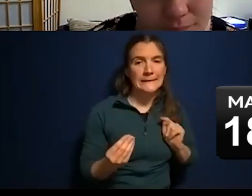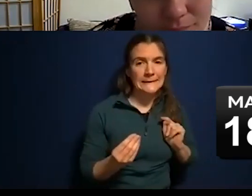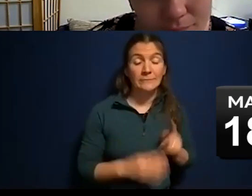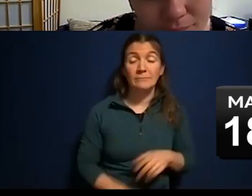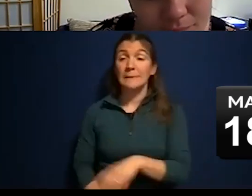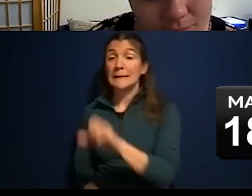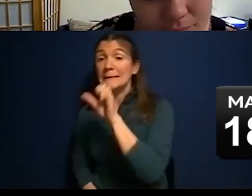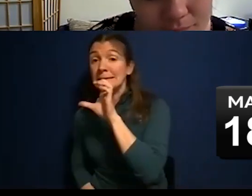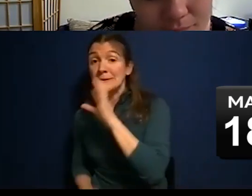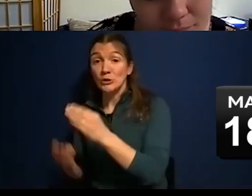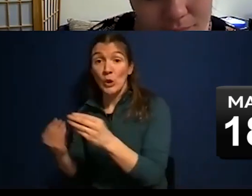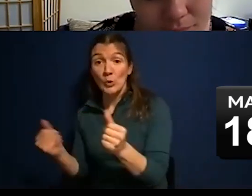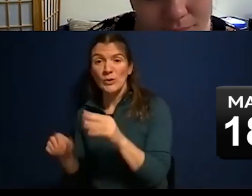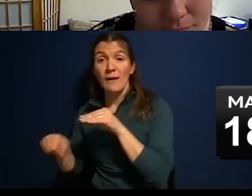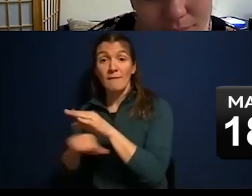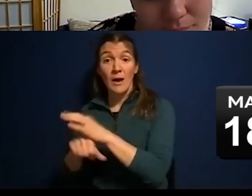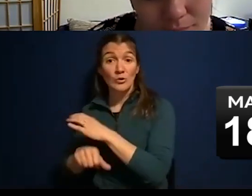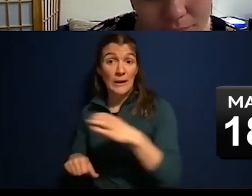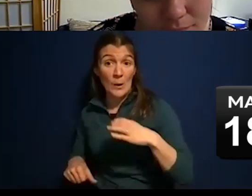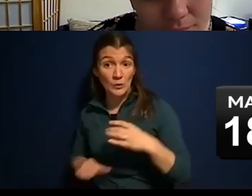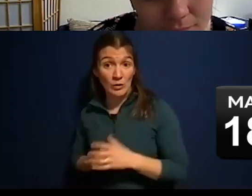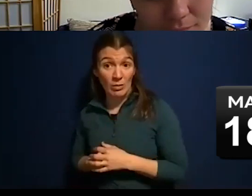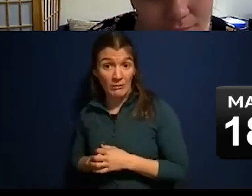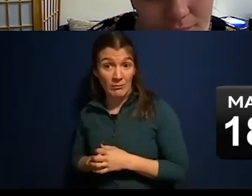Senior Solutions Advisory Council,